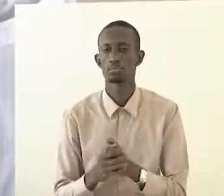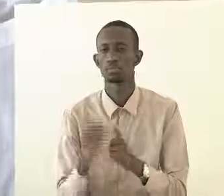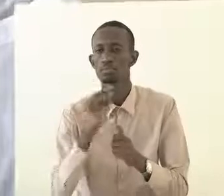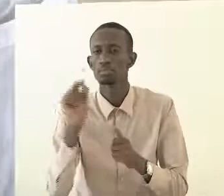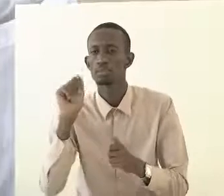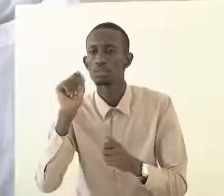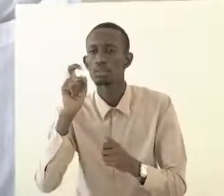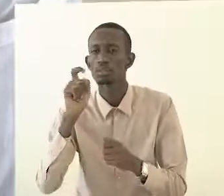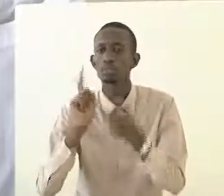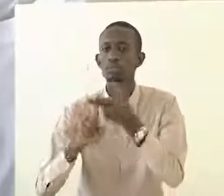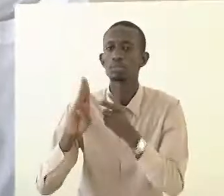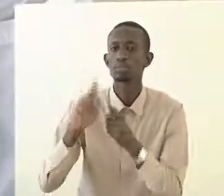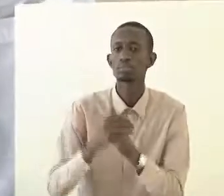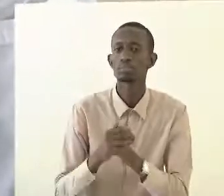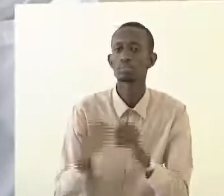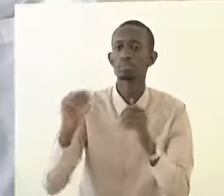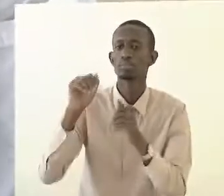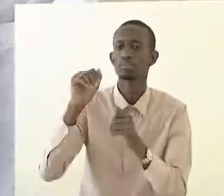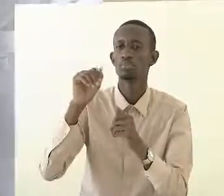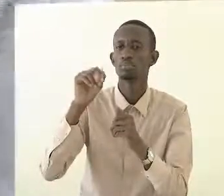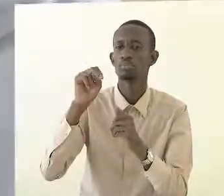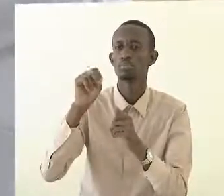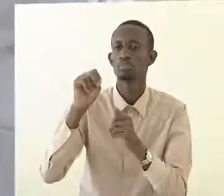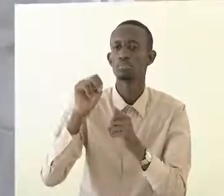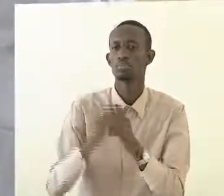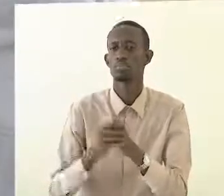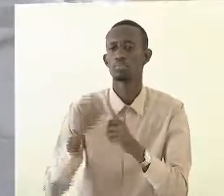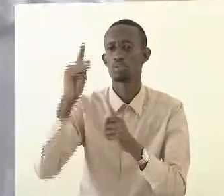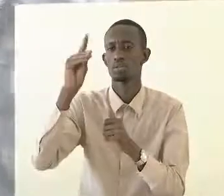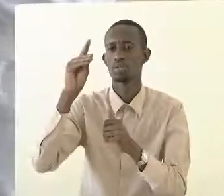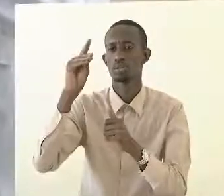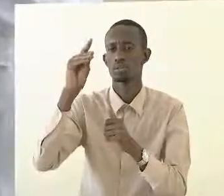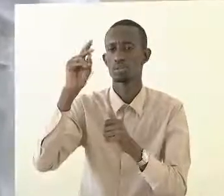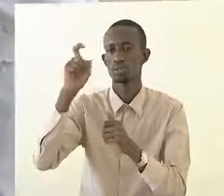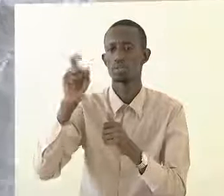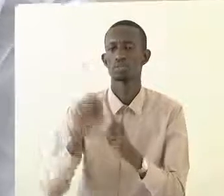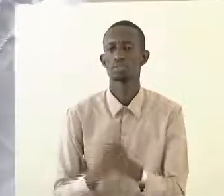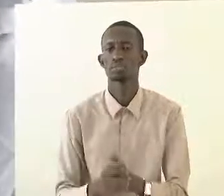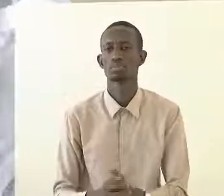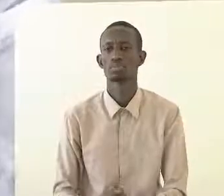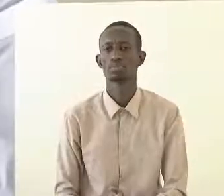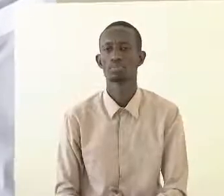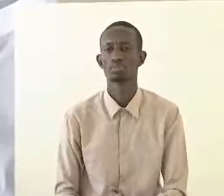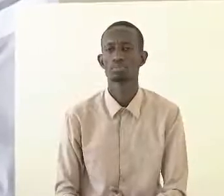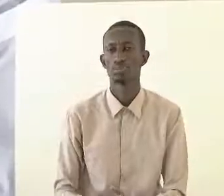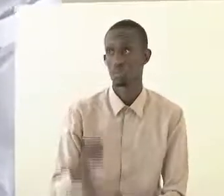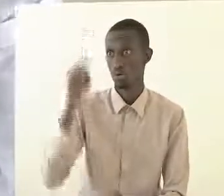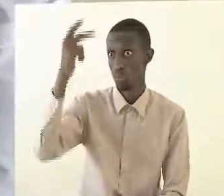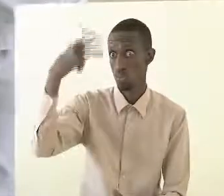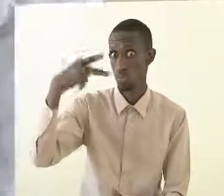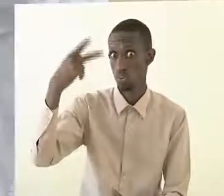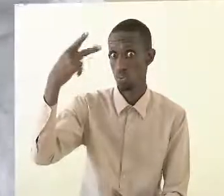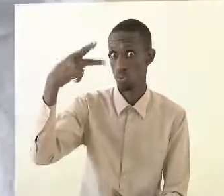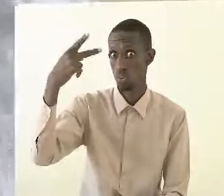b power n dx. Of course, for these two kind